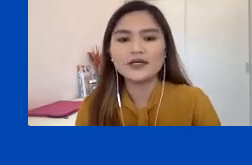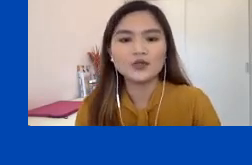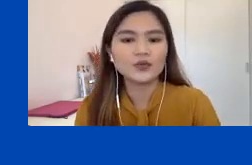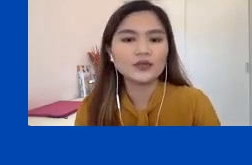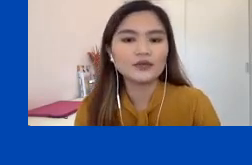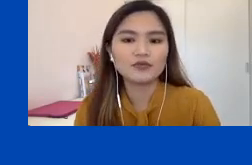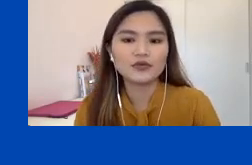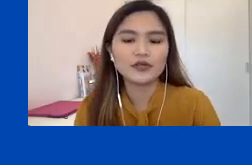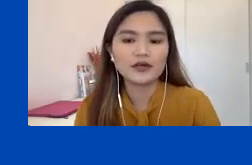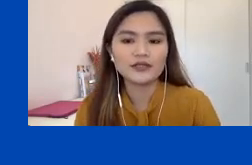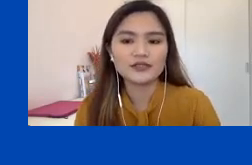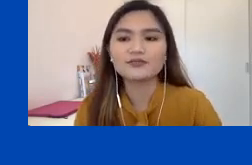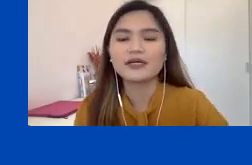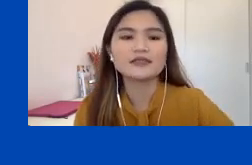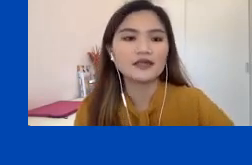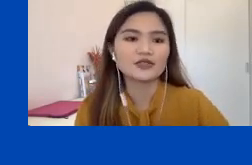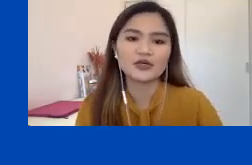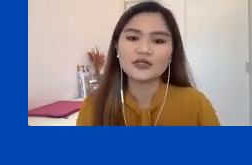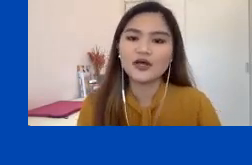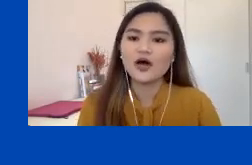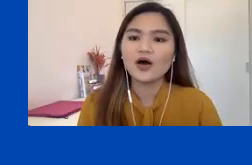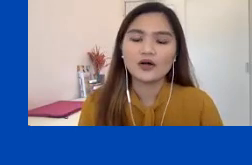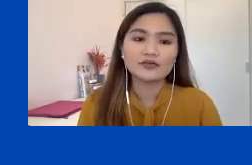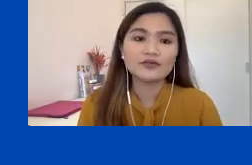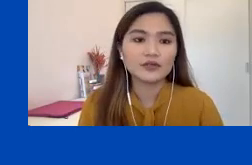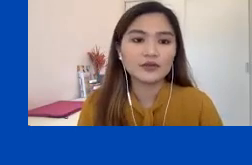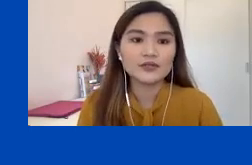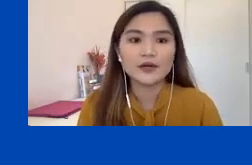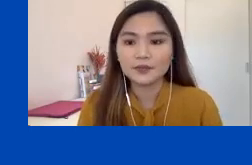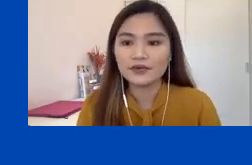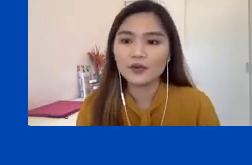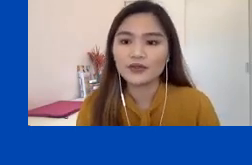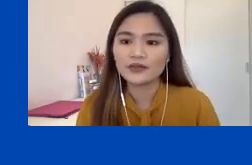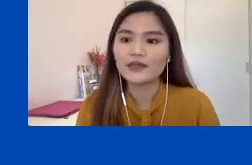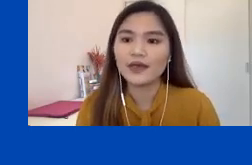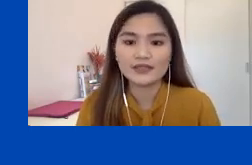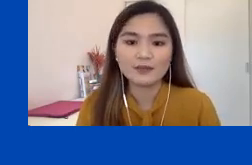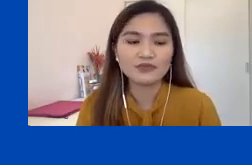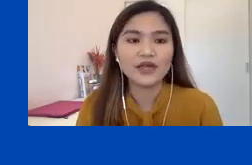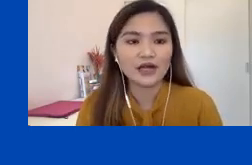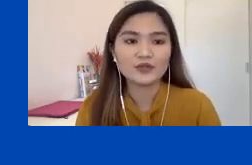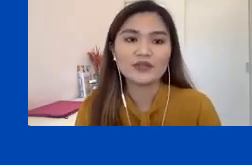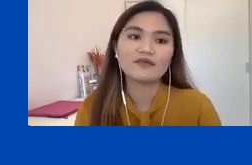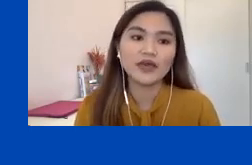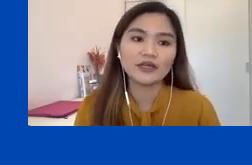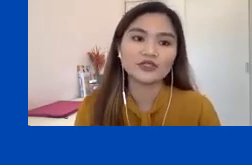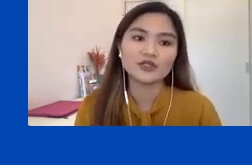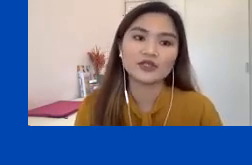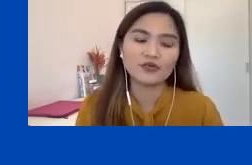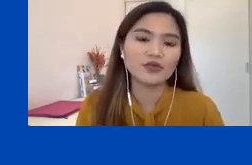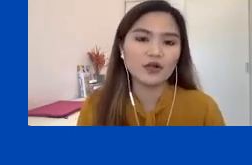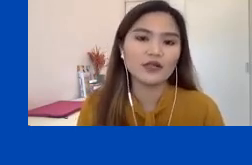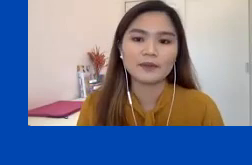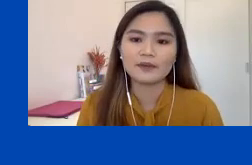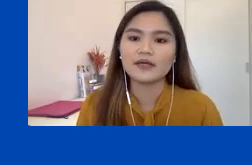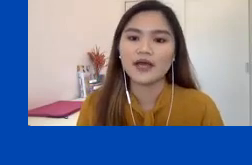Please take note, for the ease of presentation, all of the videos are pre-recorded except for the actual navigation of